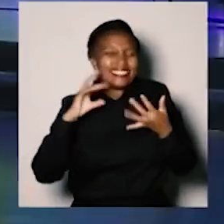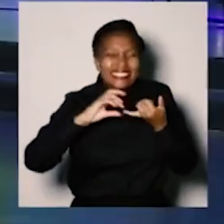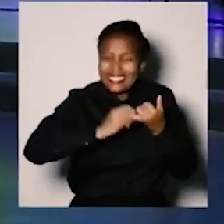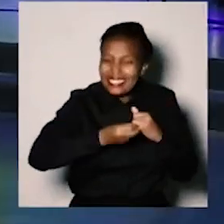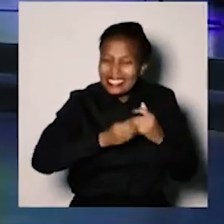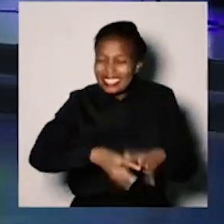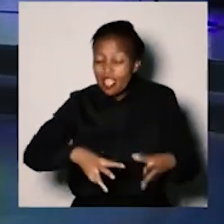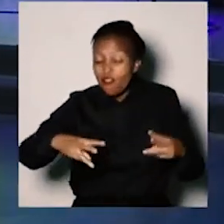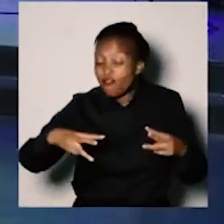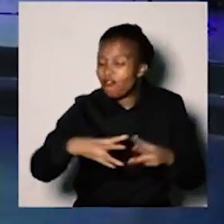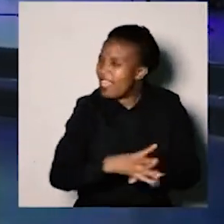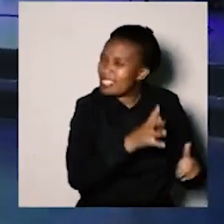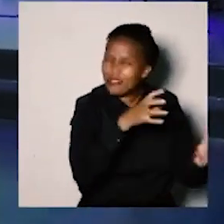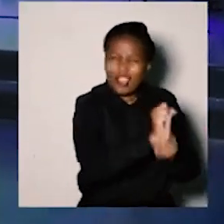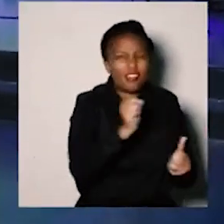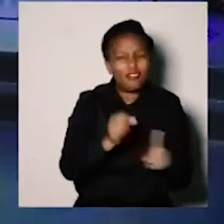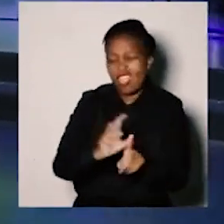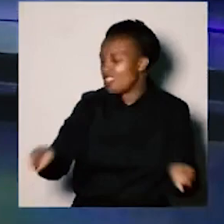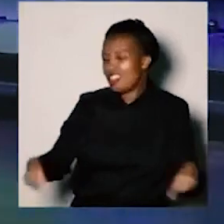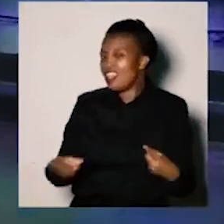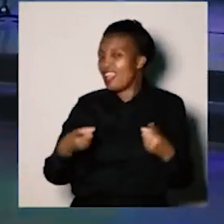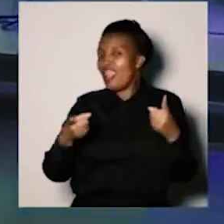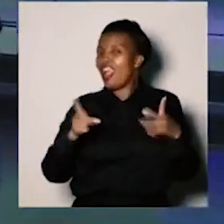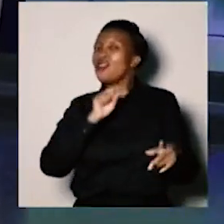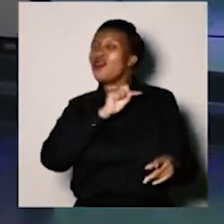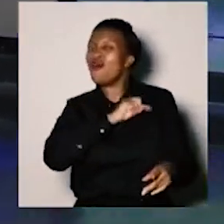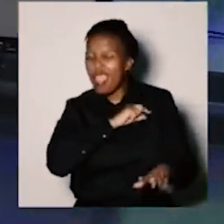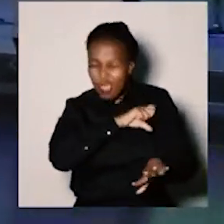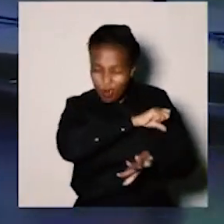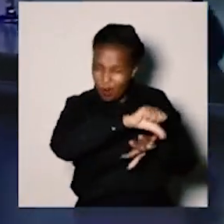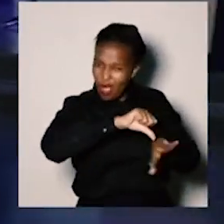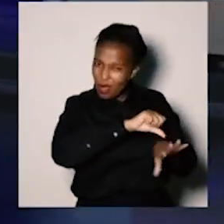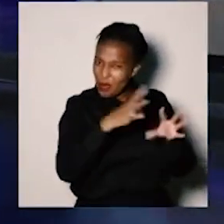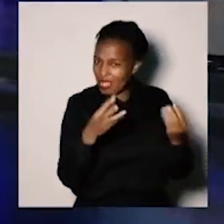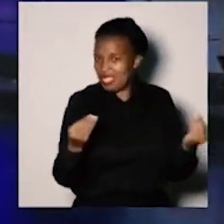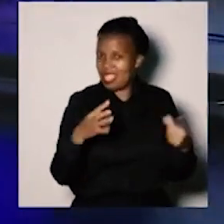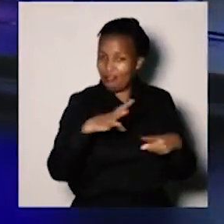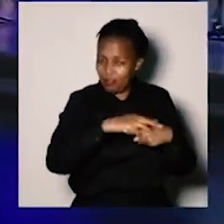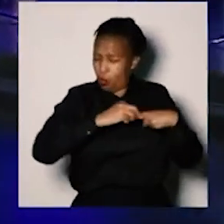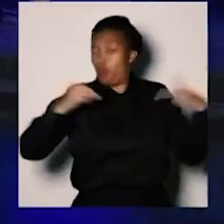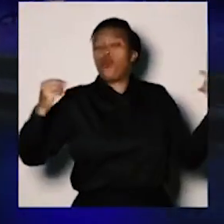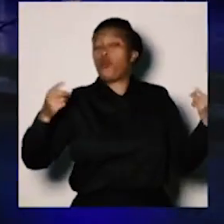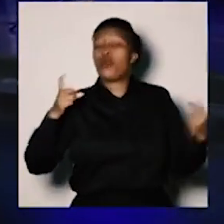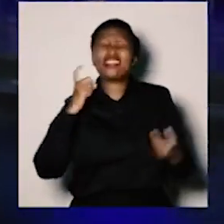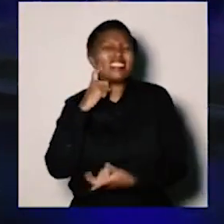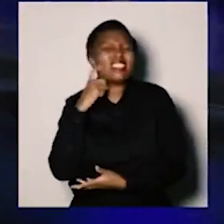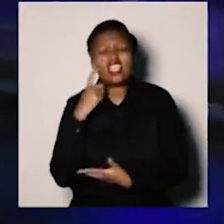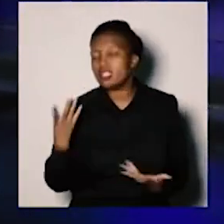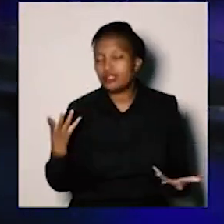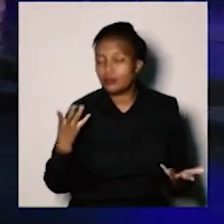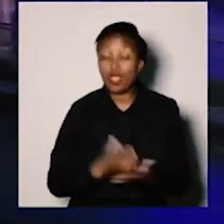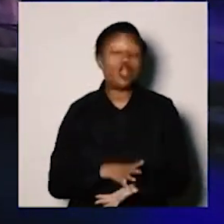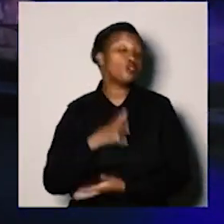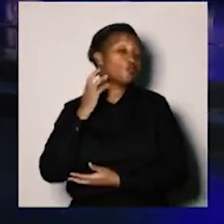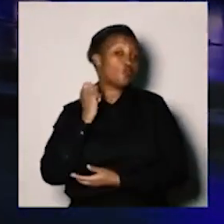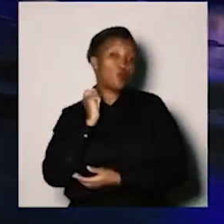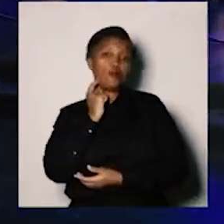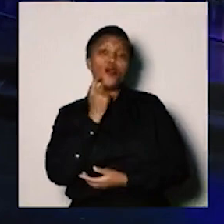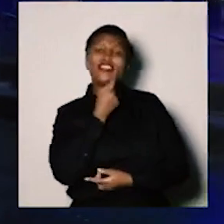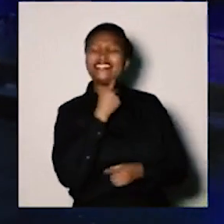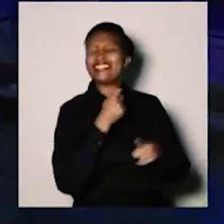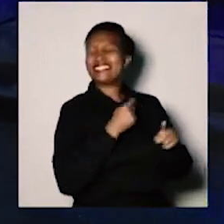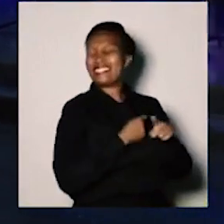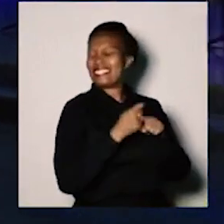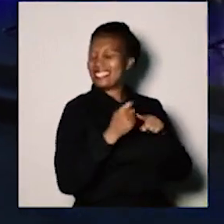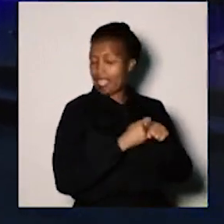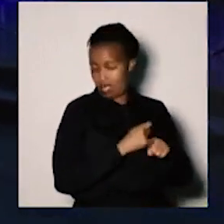can't wrestle you because you are slippery. Am I talking to people in the house? And so Paul says to them, train yourself. He